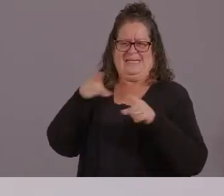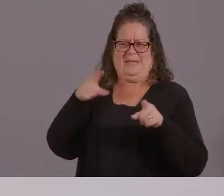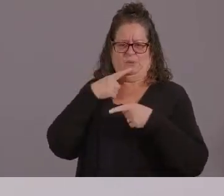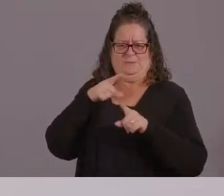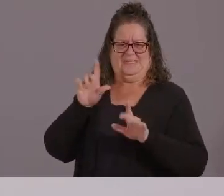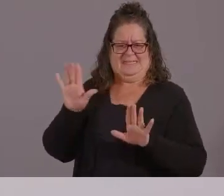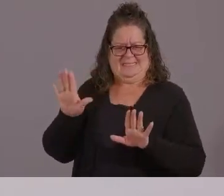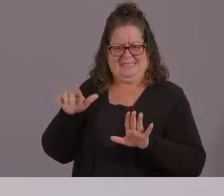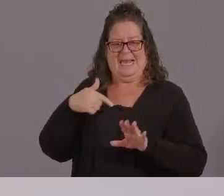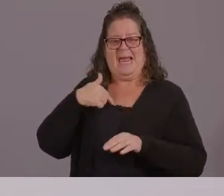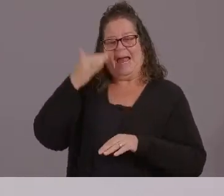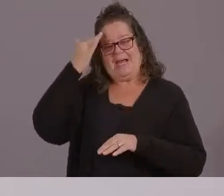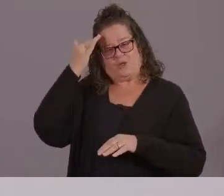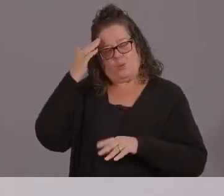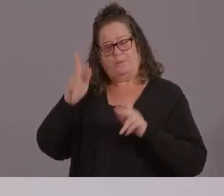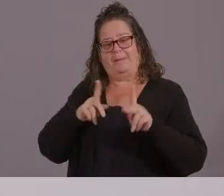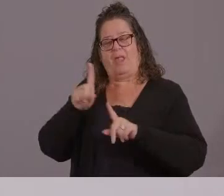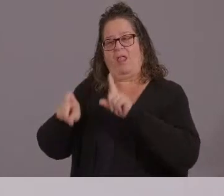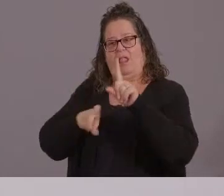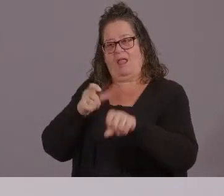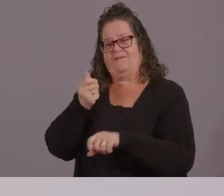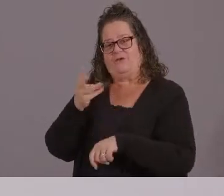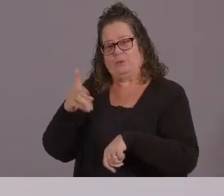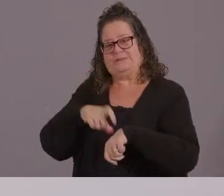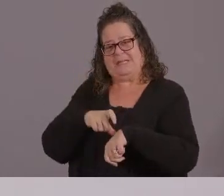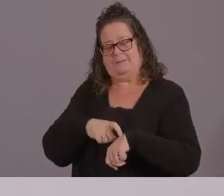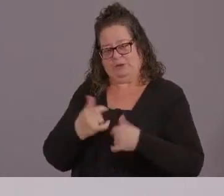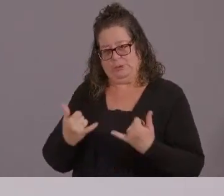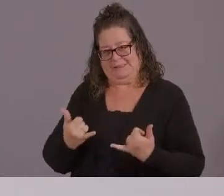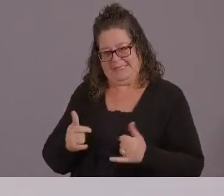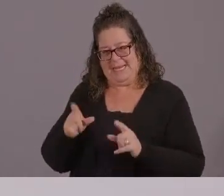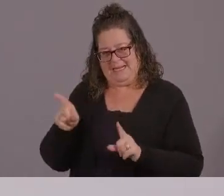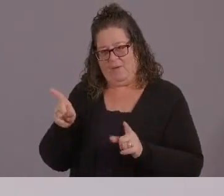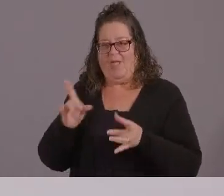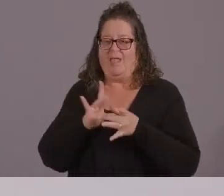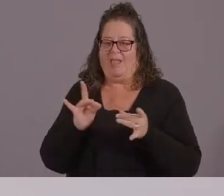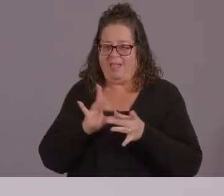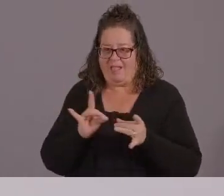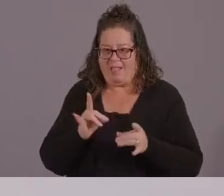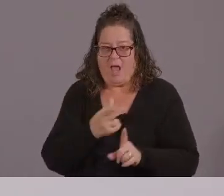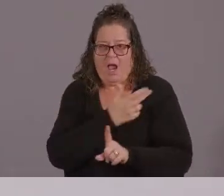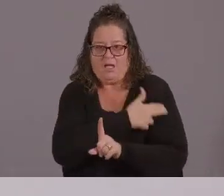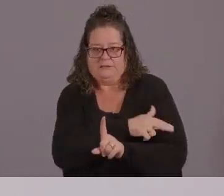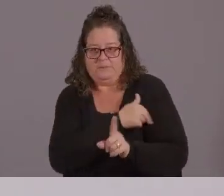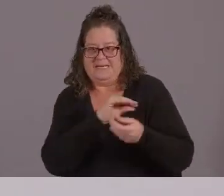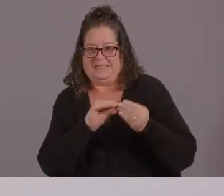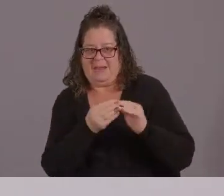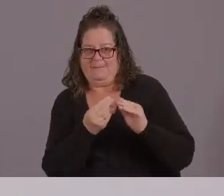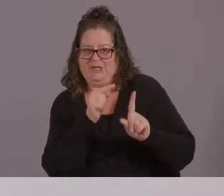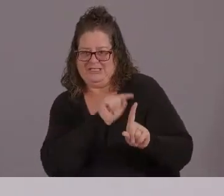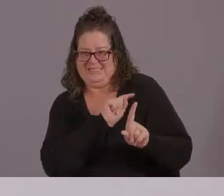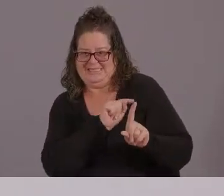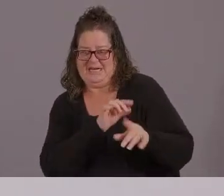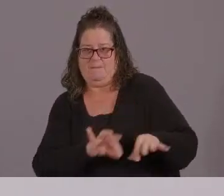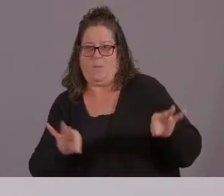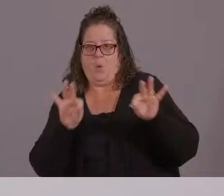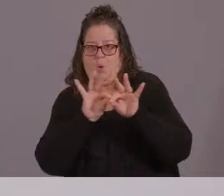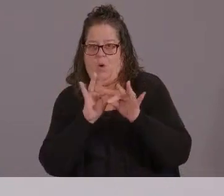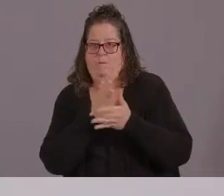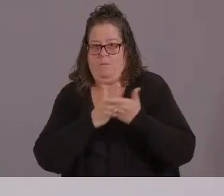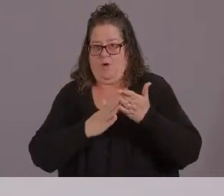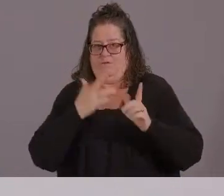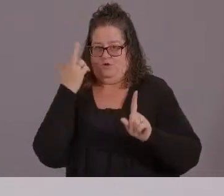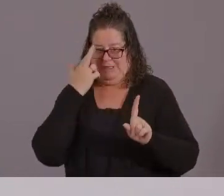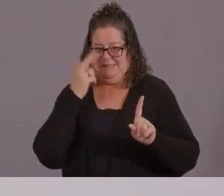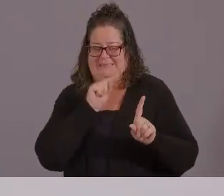a similar question a couple of times today, and you keep mentioning hospital capacity being a big factor on mm-hmm. what you were looking